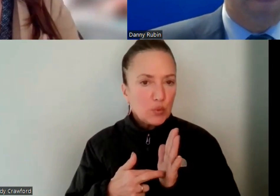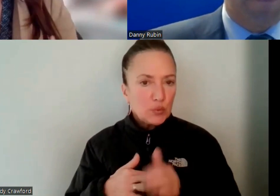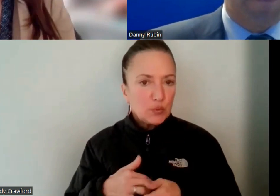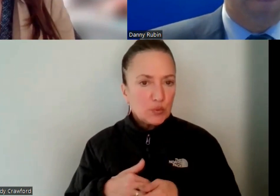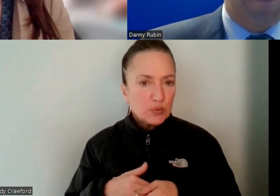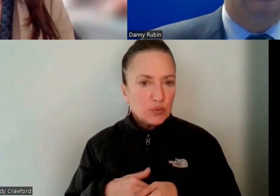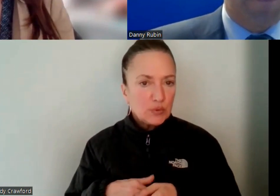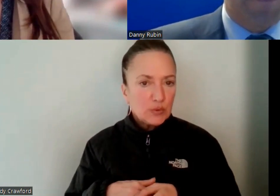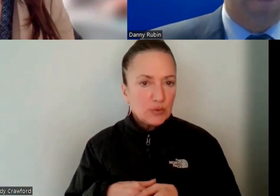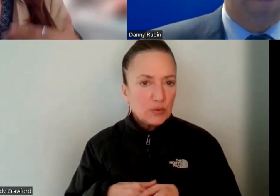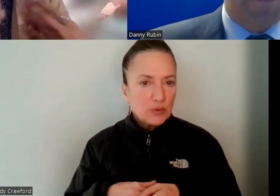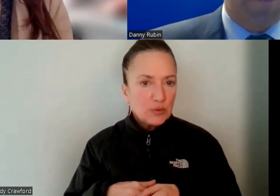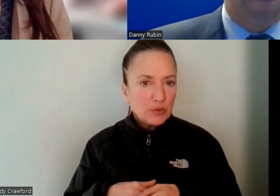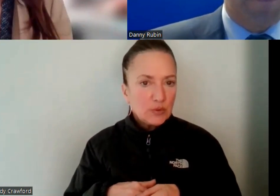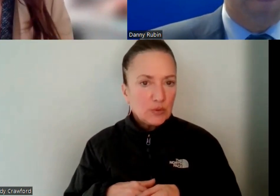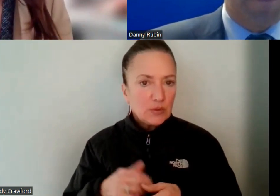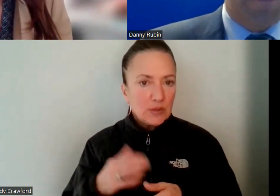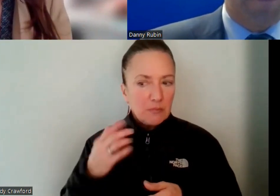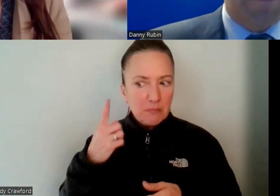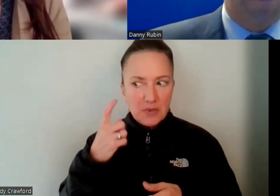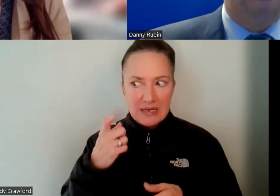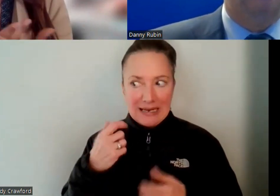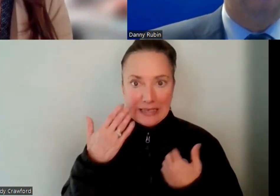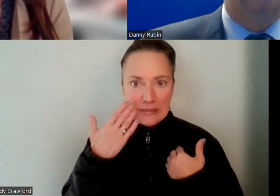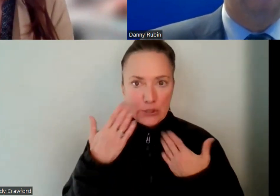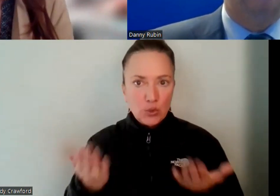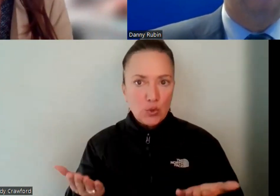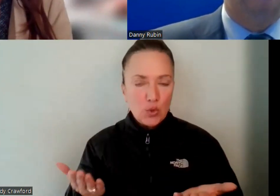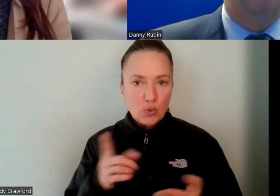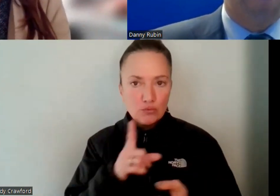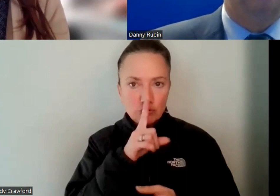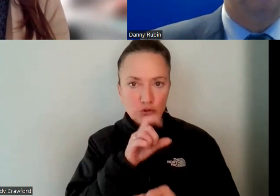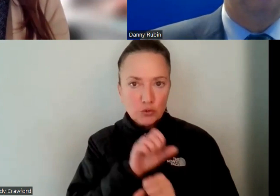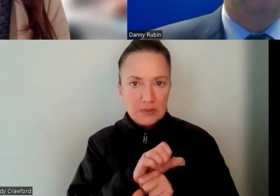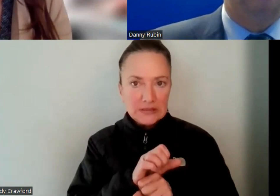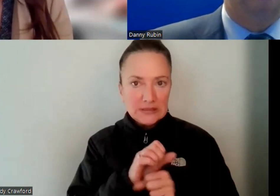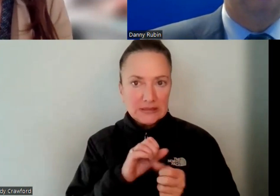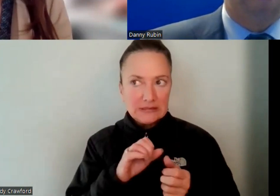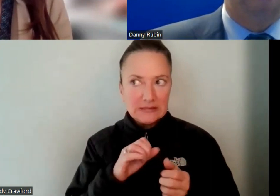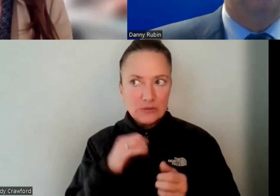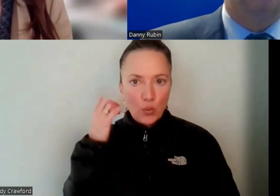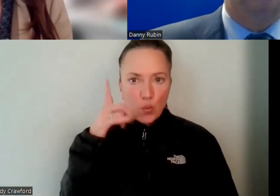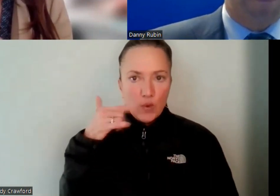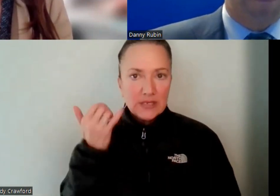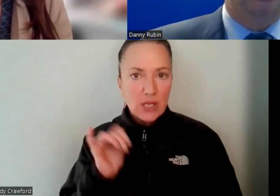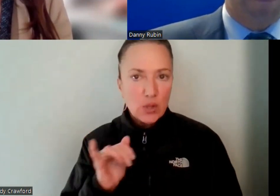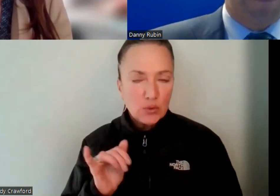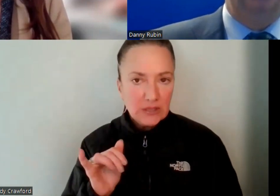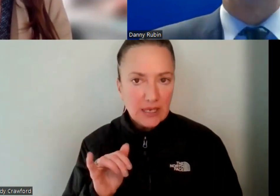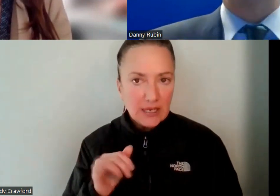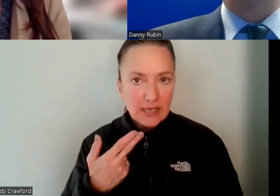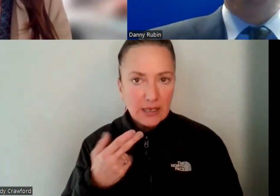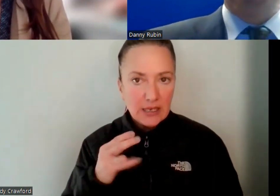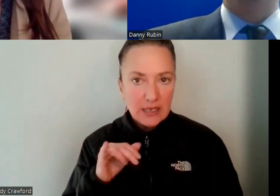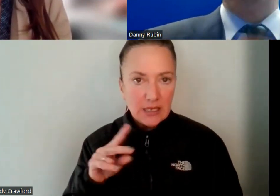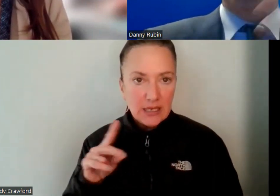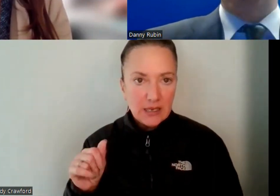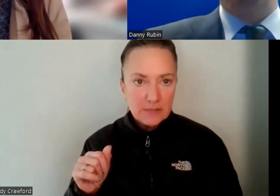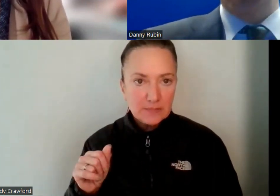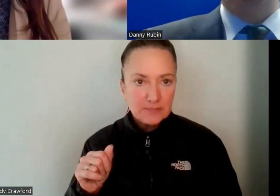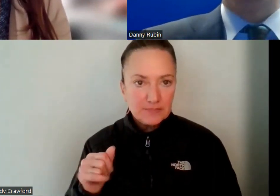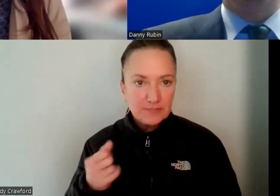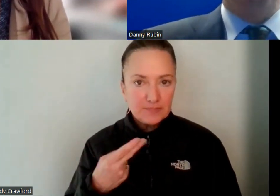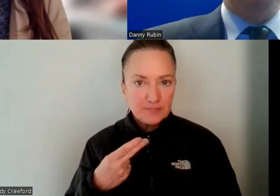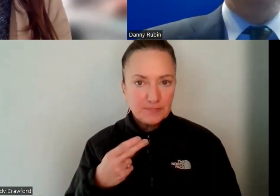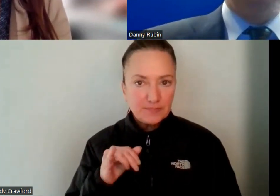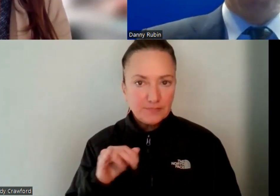I never had used it. Like, I never had hands-on experience with HIPAA. And it was HIPAA meaning